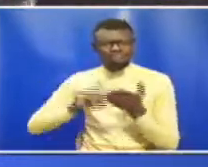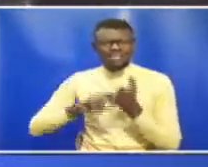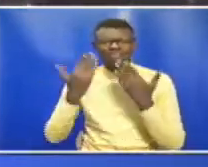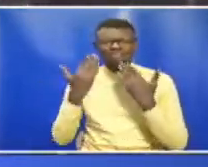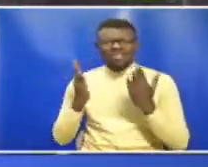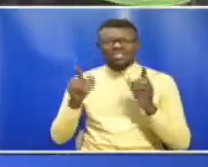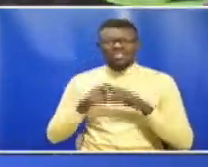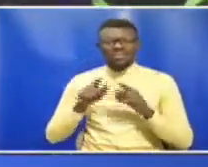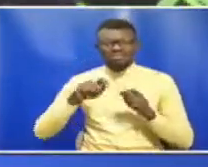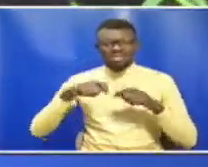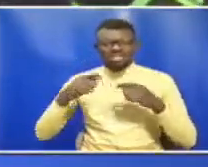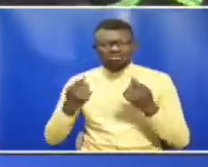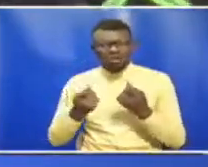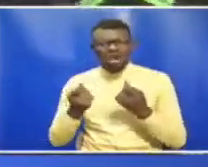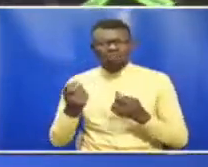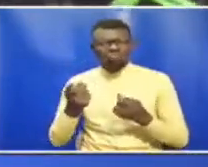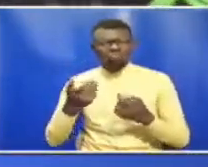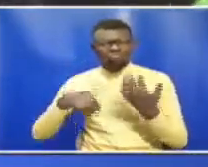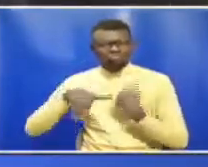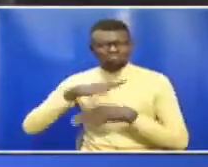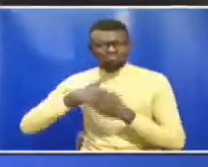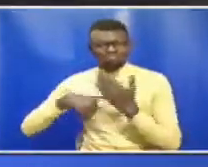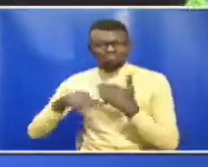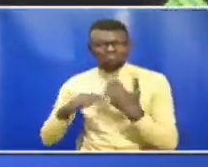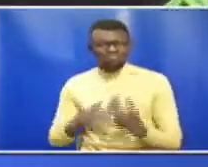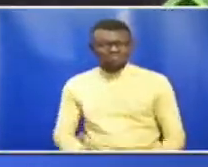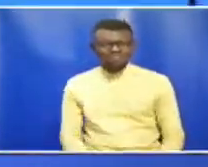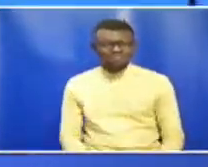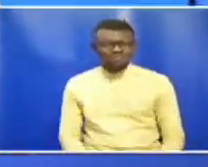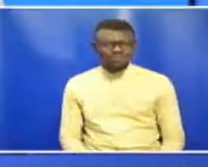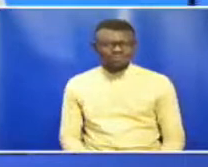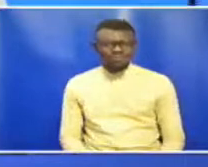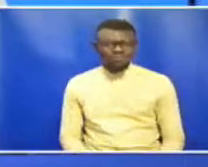nature. Ibrahim Karanja, KTN News.